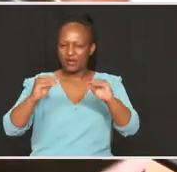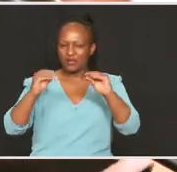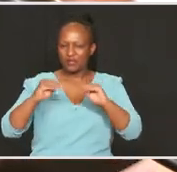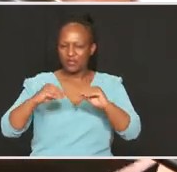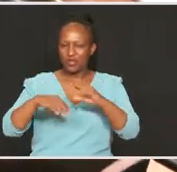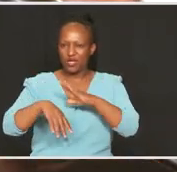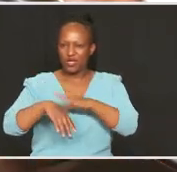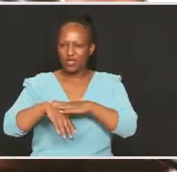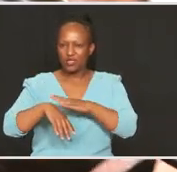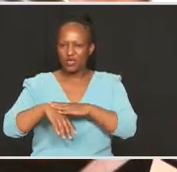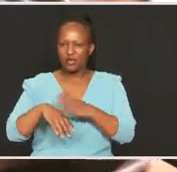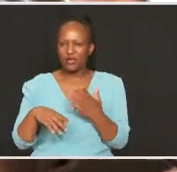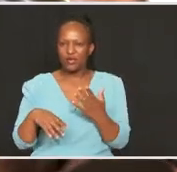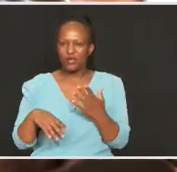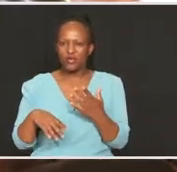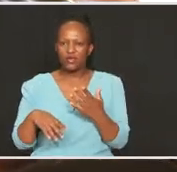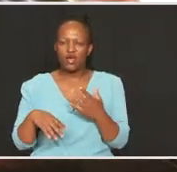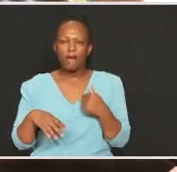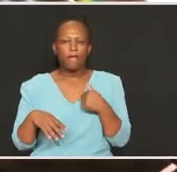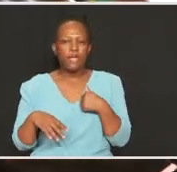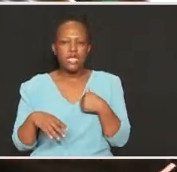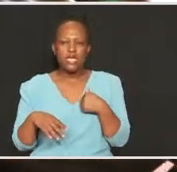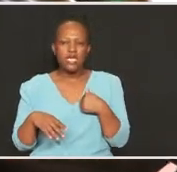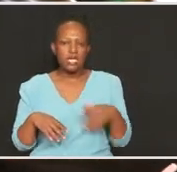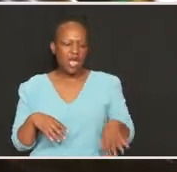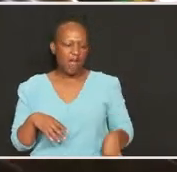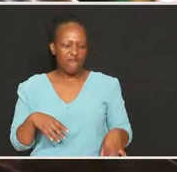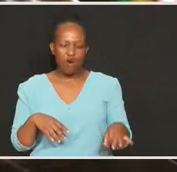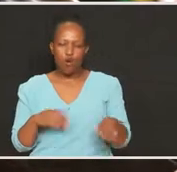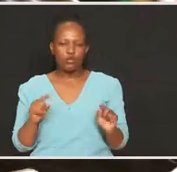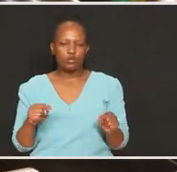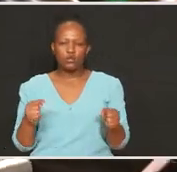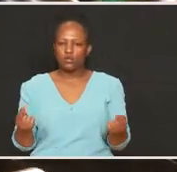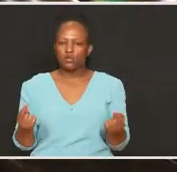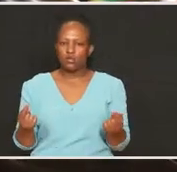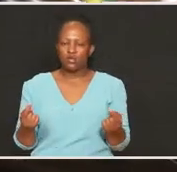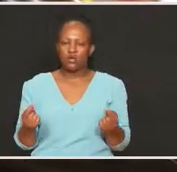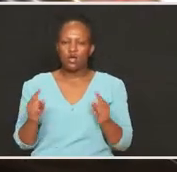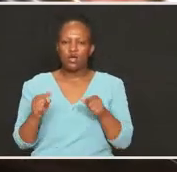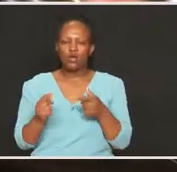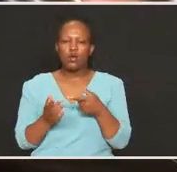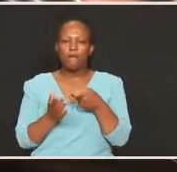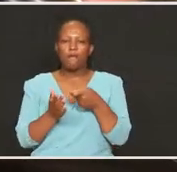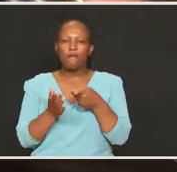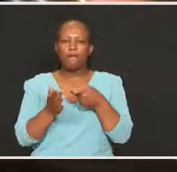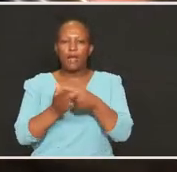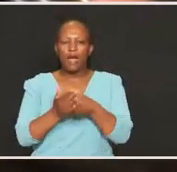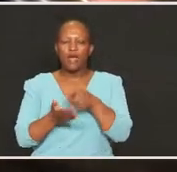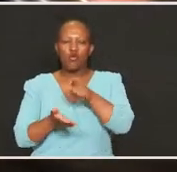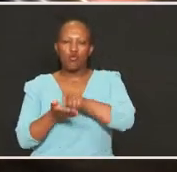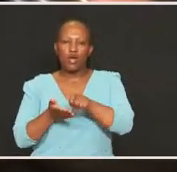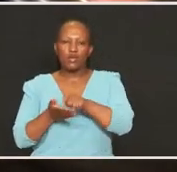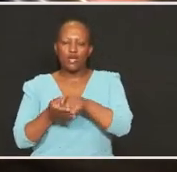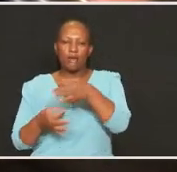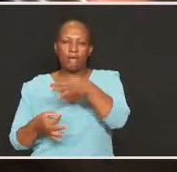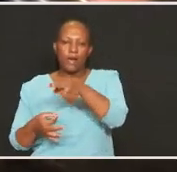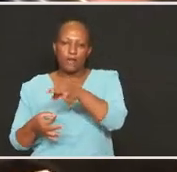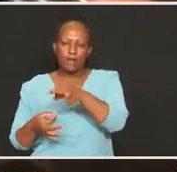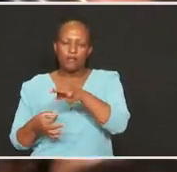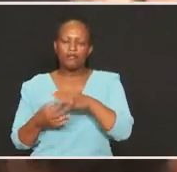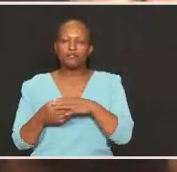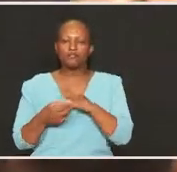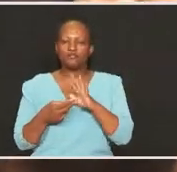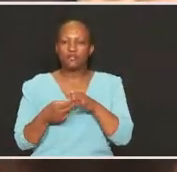that I could not afford to buy her writing paper neither did I